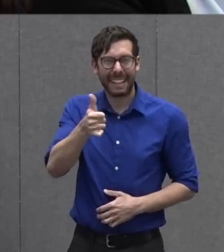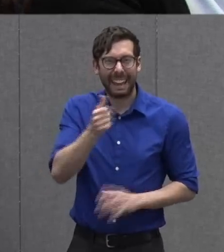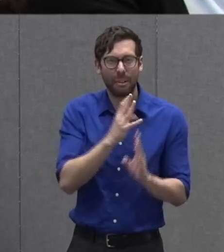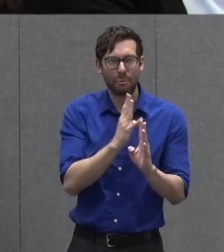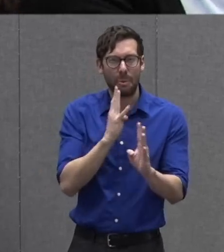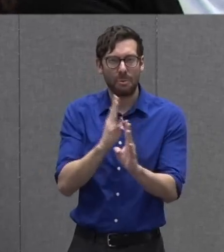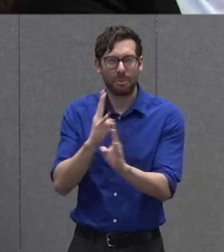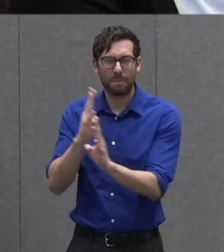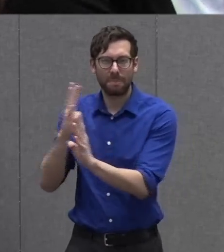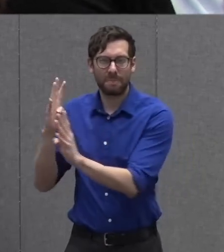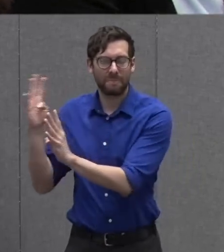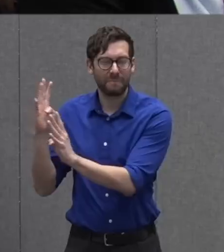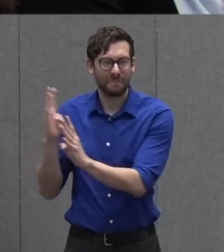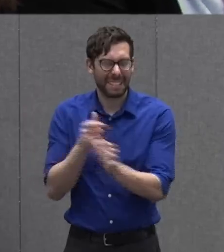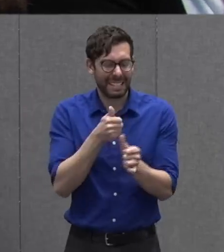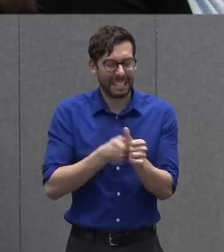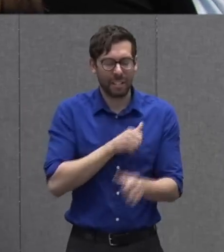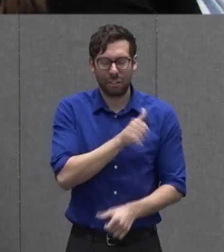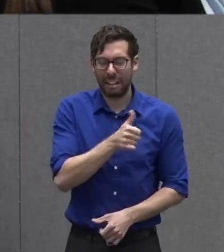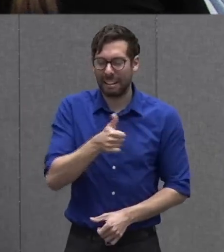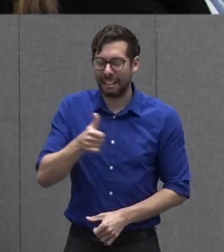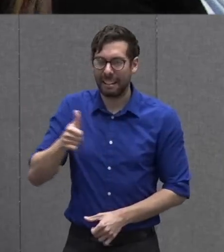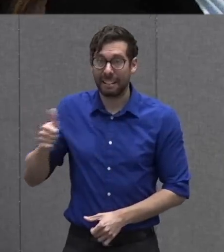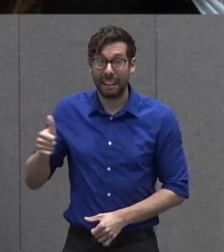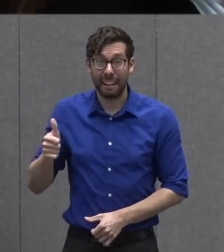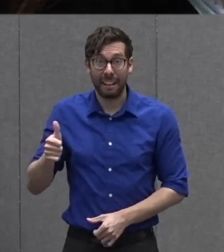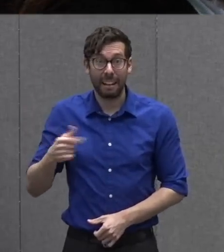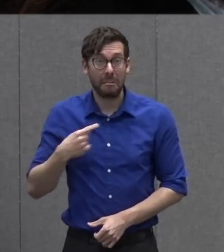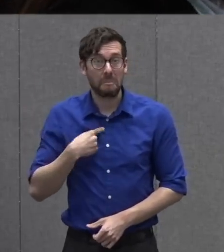I wonder if they'll make it.